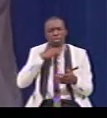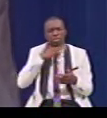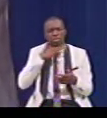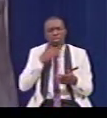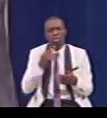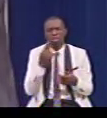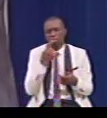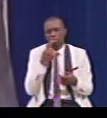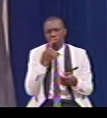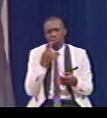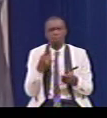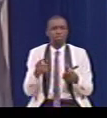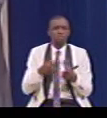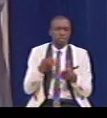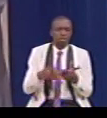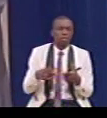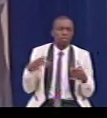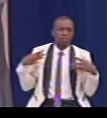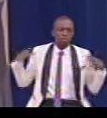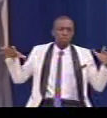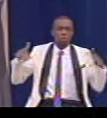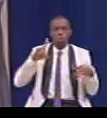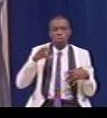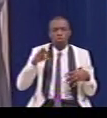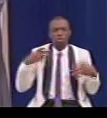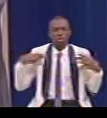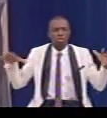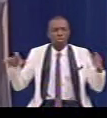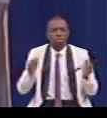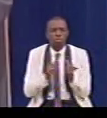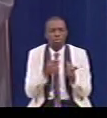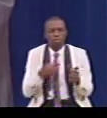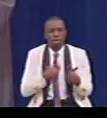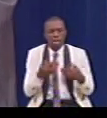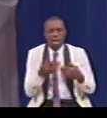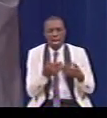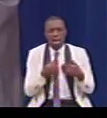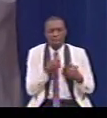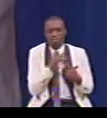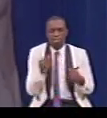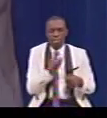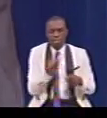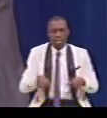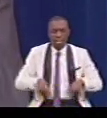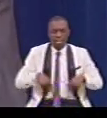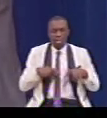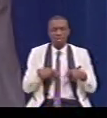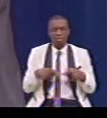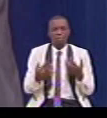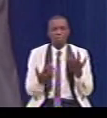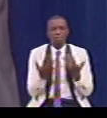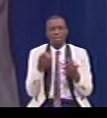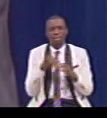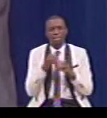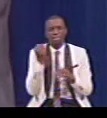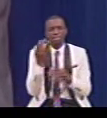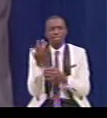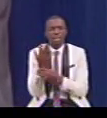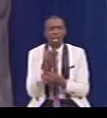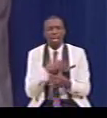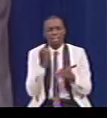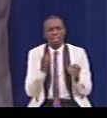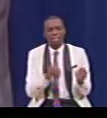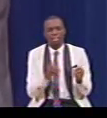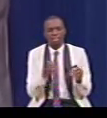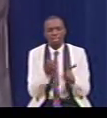in his hand and which it they are taking what the tongue from off the Altar and he laid it upon